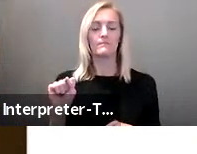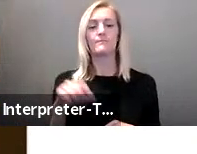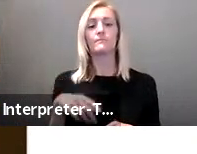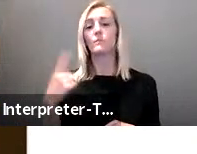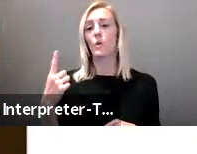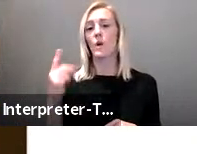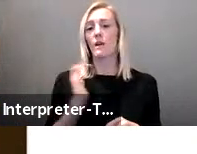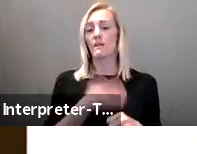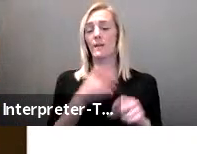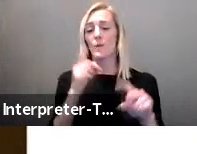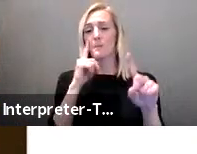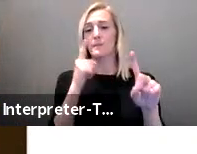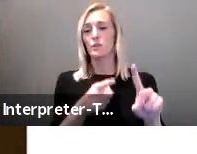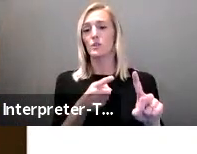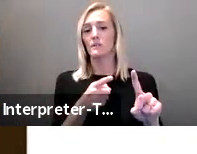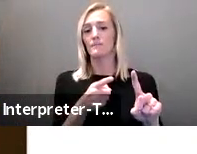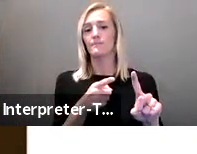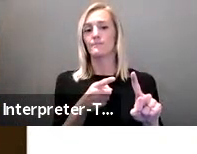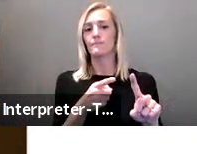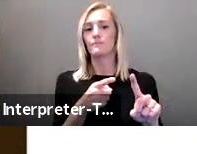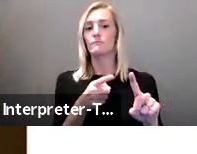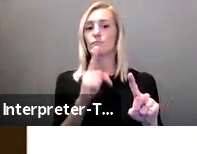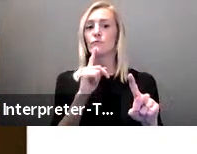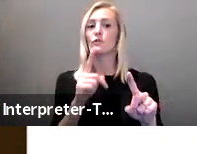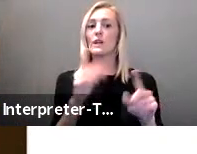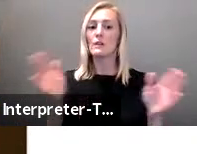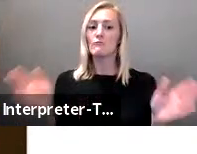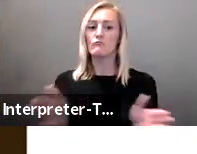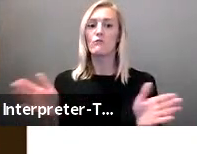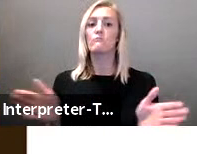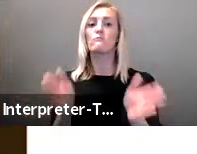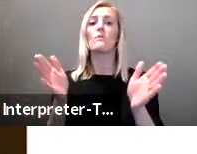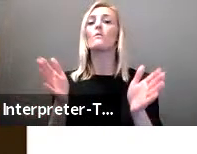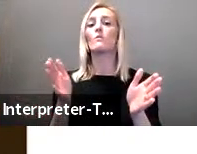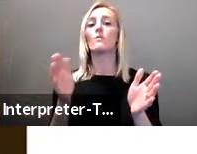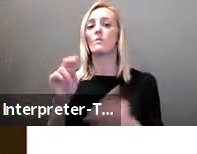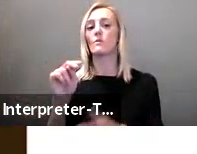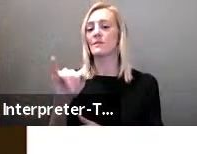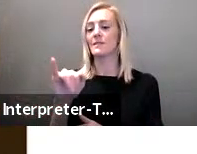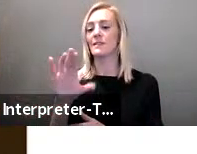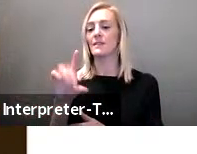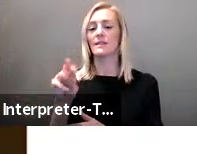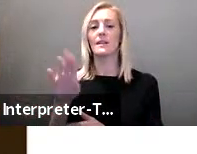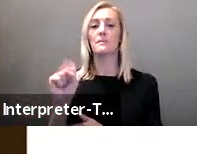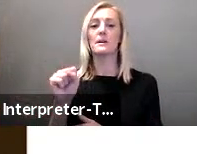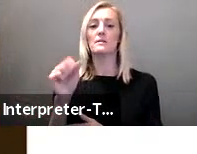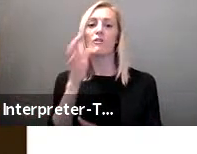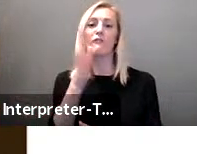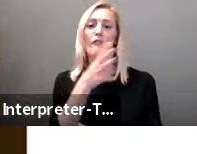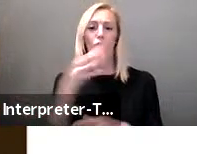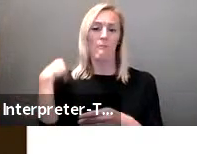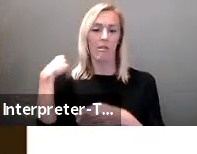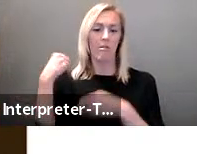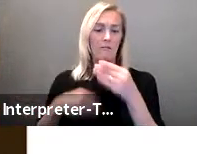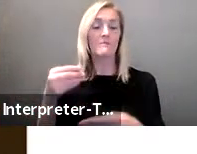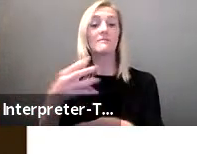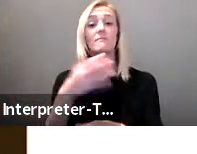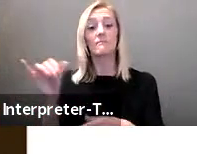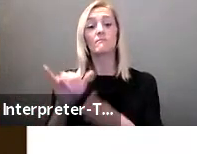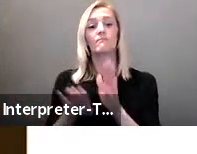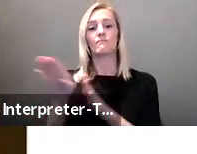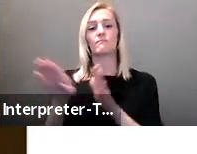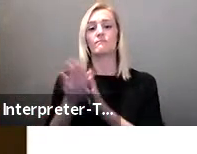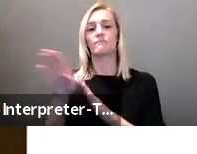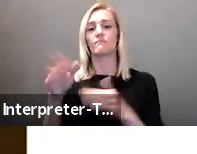our missions were to promote and fortify the Nicodemus farming legacy, but also to develop a youth education